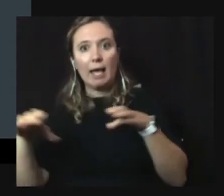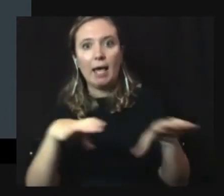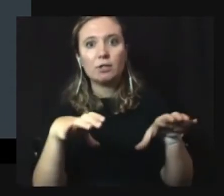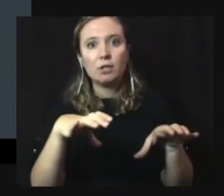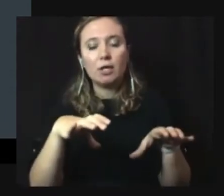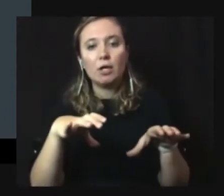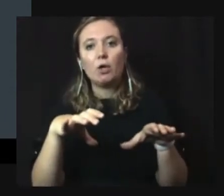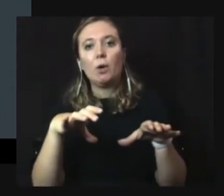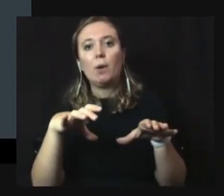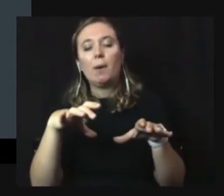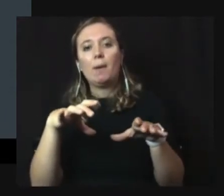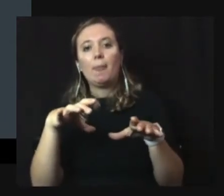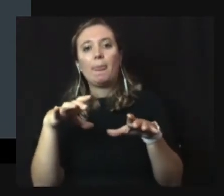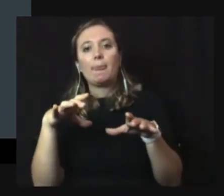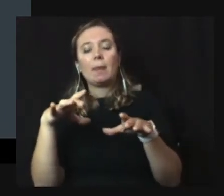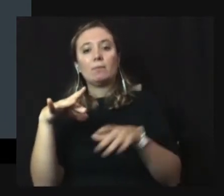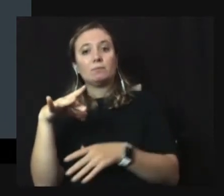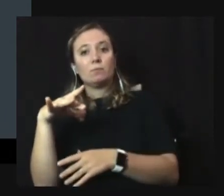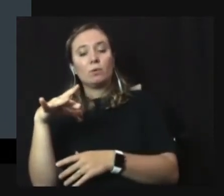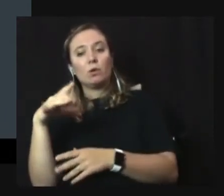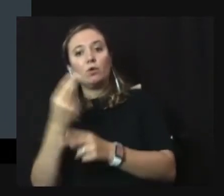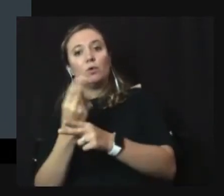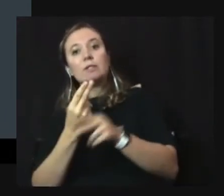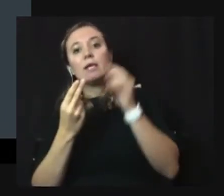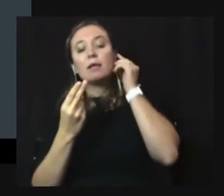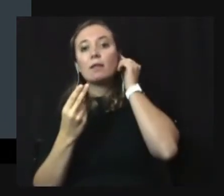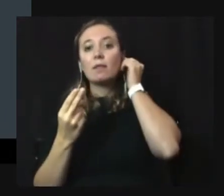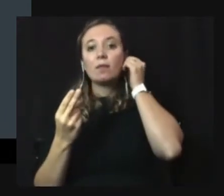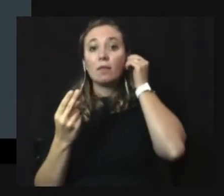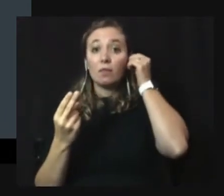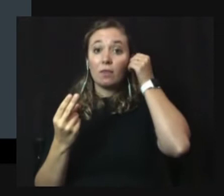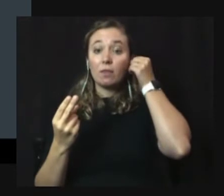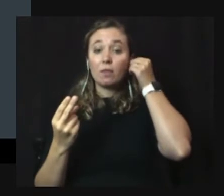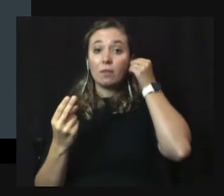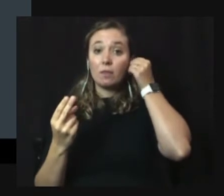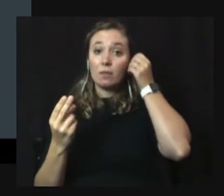of behavior that have worked for them and kept them safe.